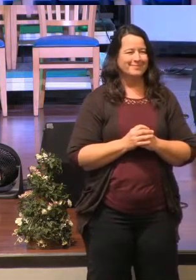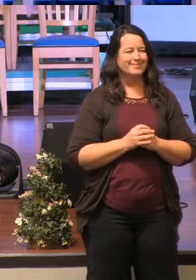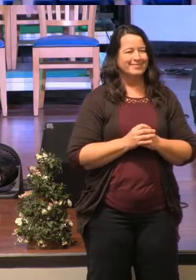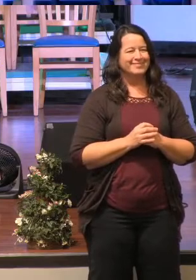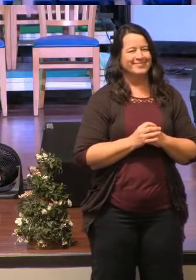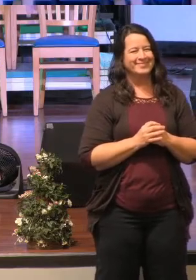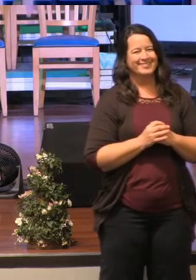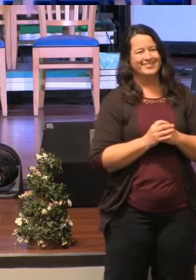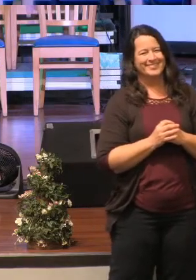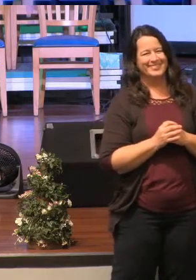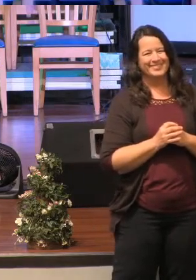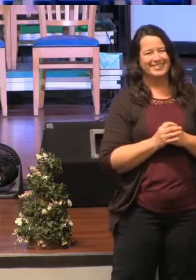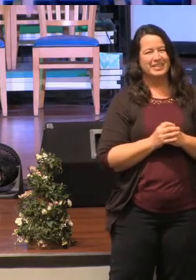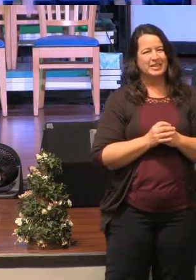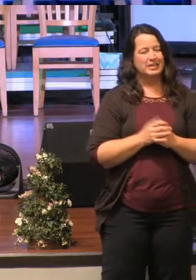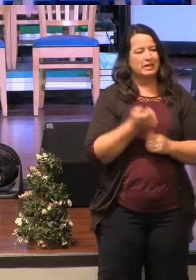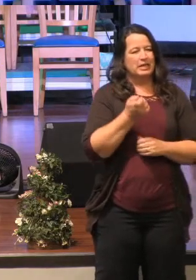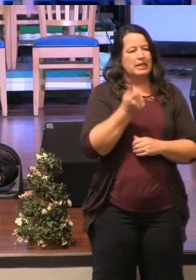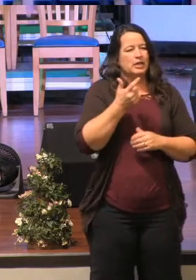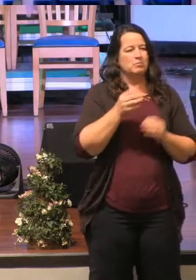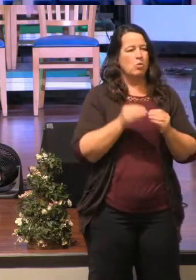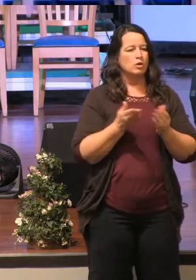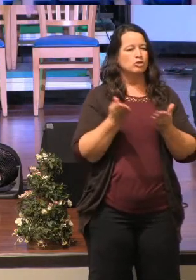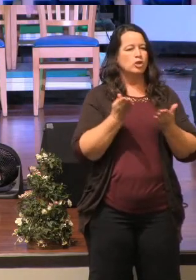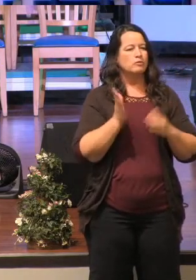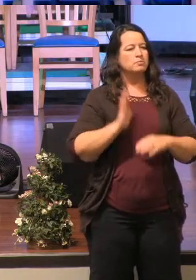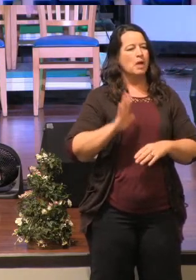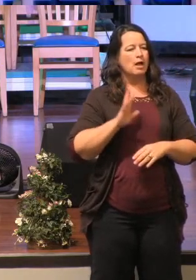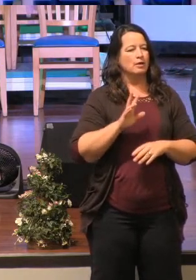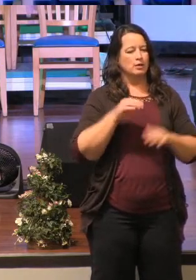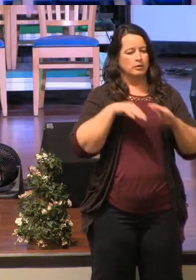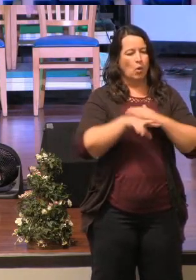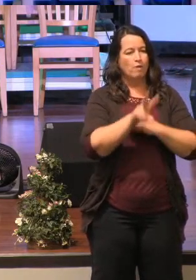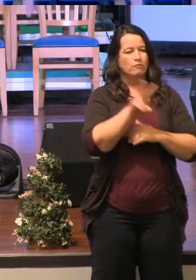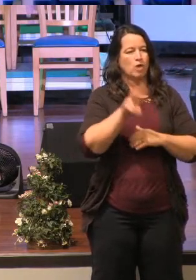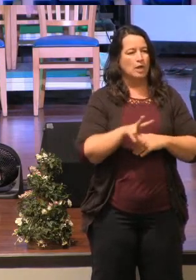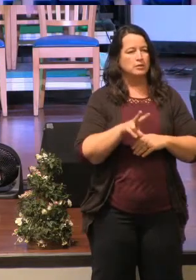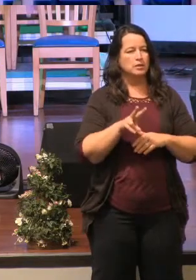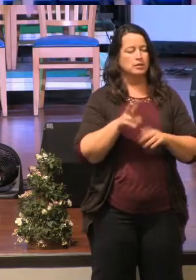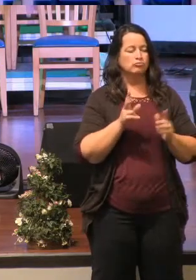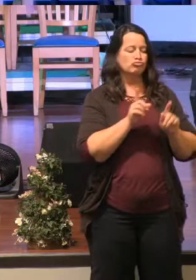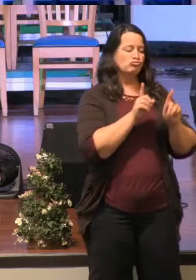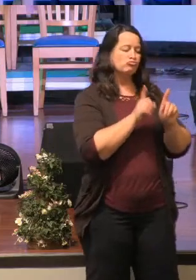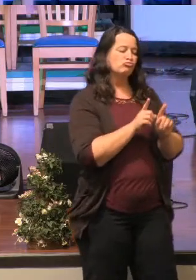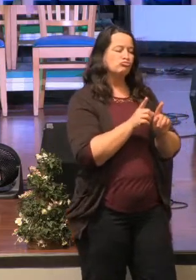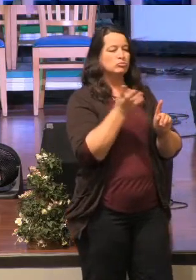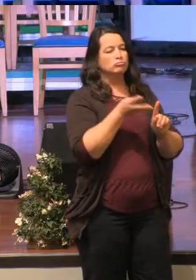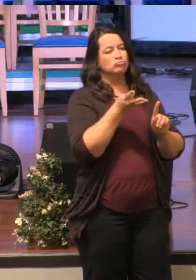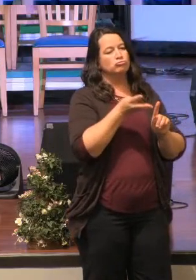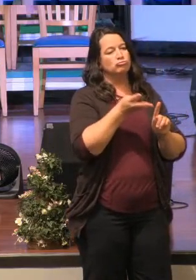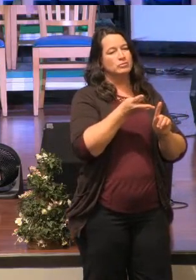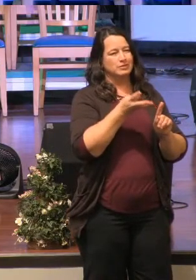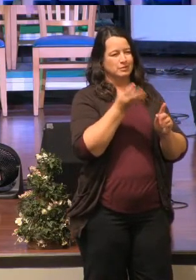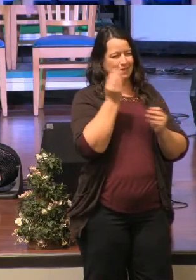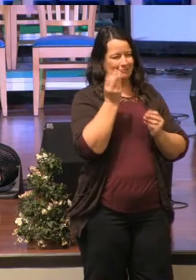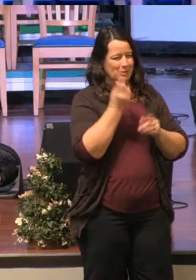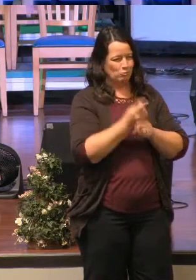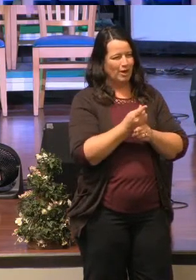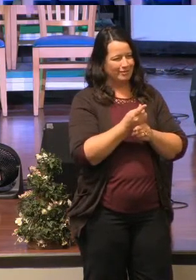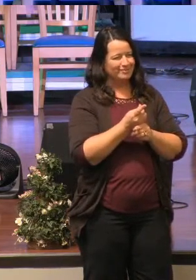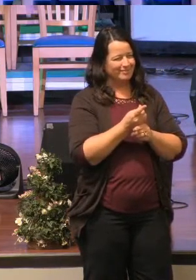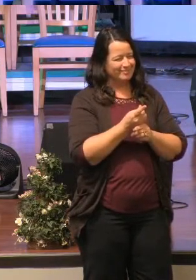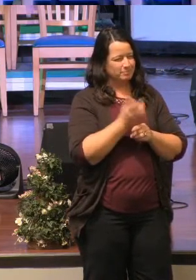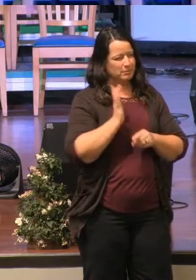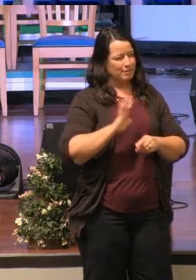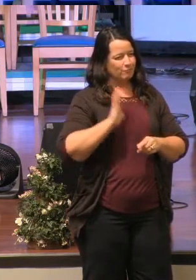as people pump gas for you, but there was a little more service in that day. It was a few years back, and because they actually used to take your cell phone and transfer all the data over